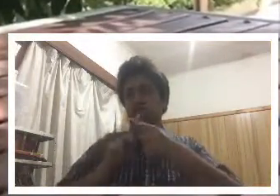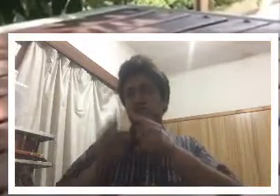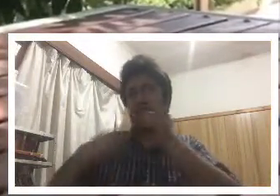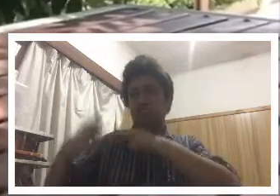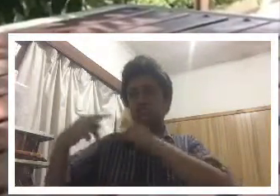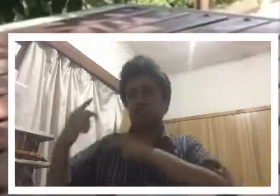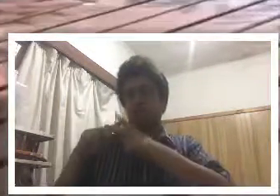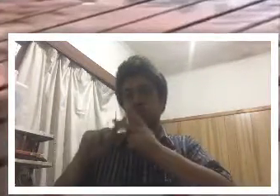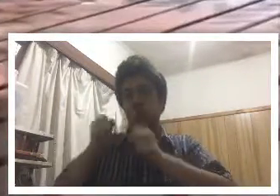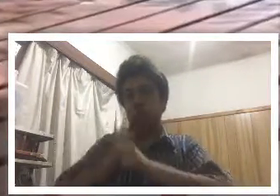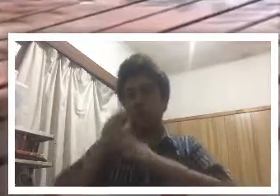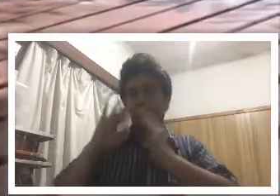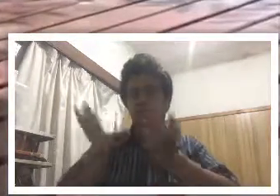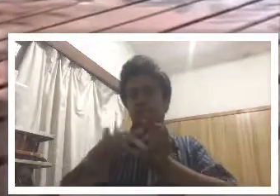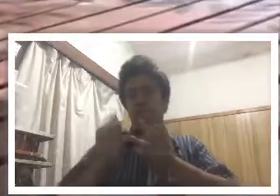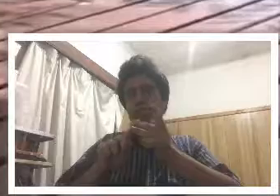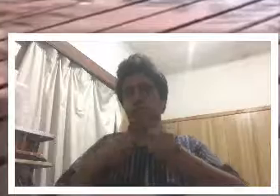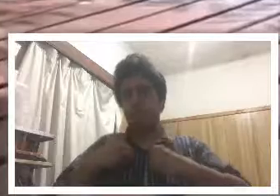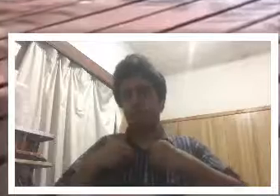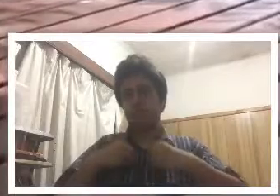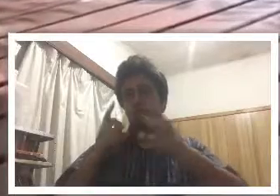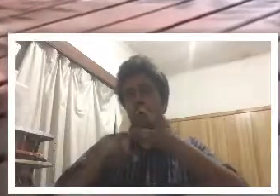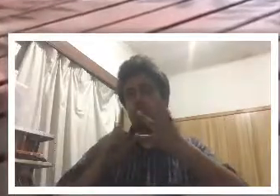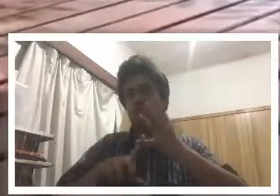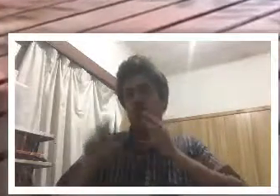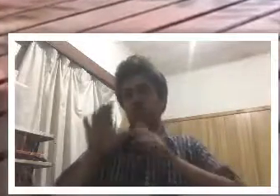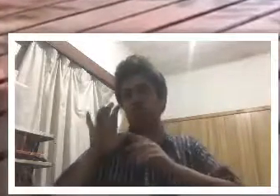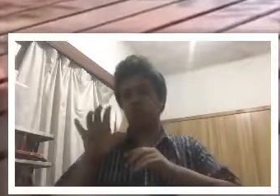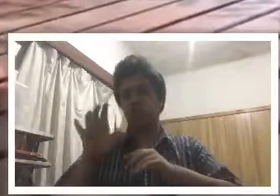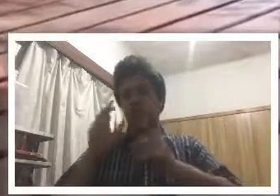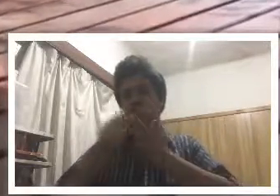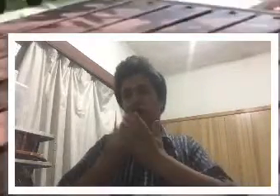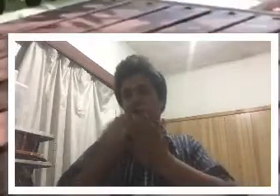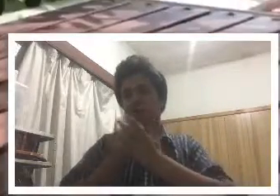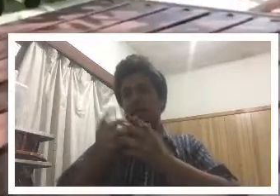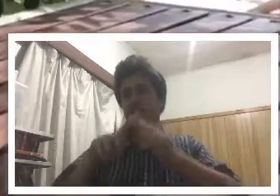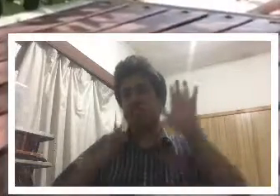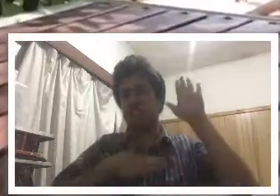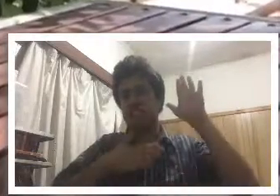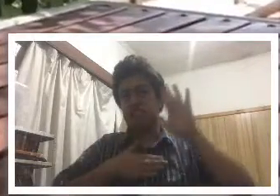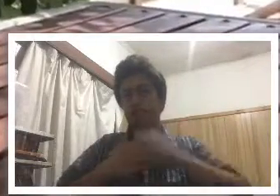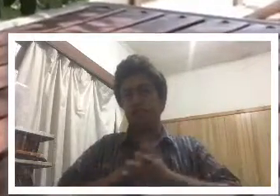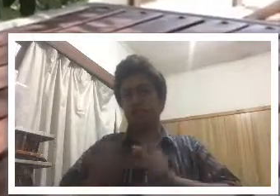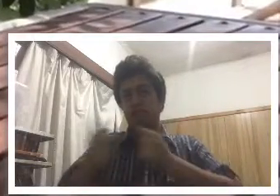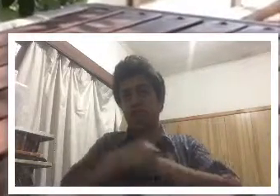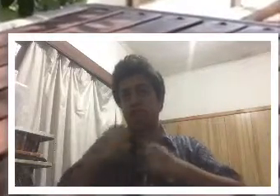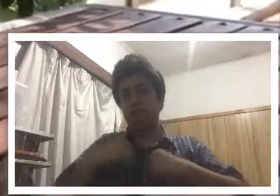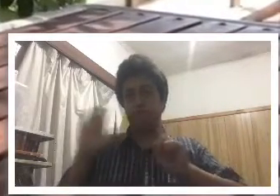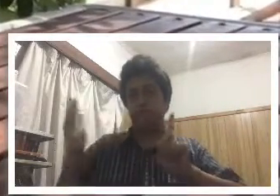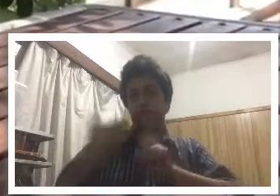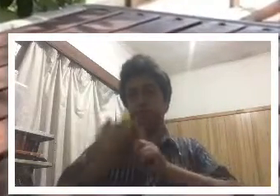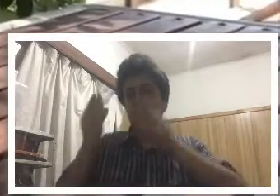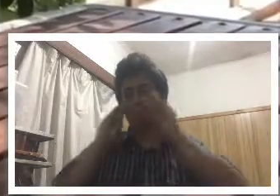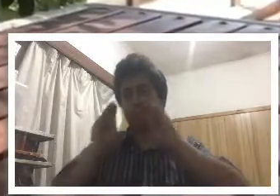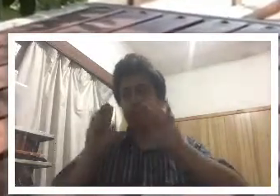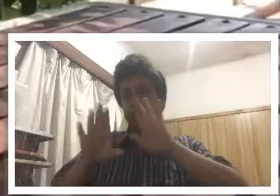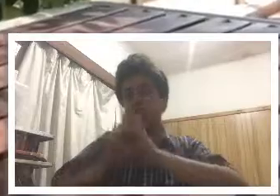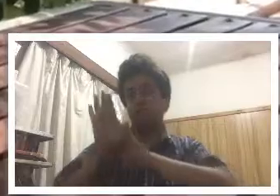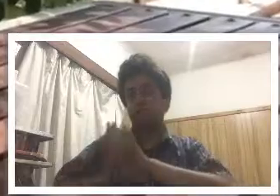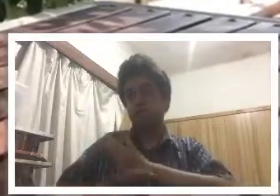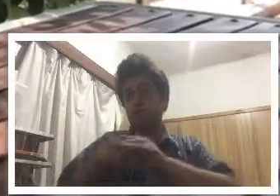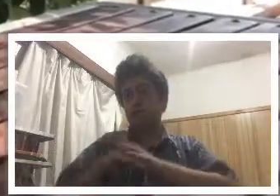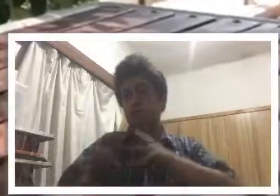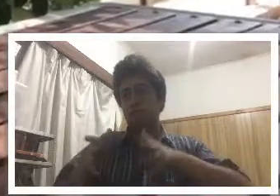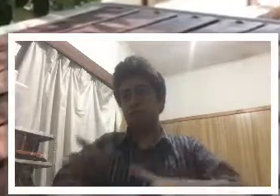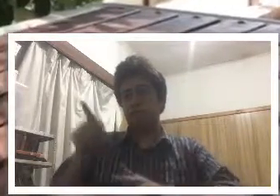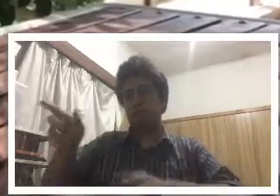themselves in the content, question their thinking, and to interact and communicate with others. Teaching humanities at a young age promotes qualities such